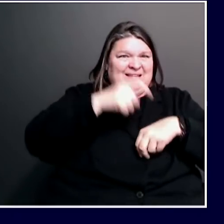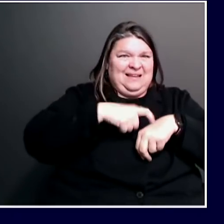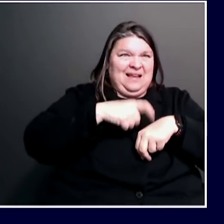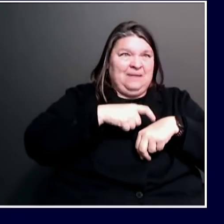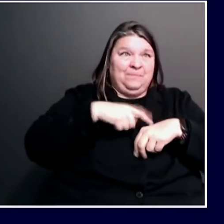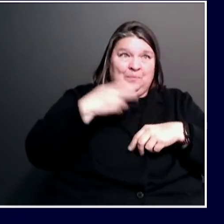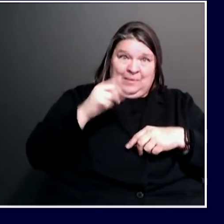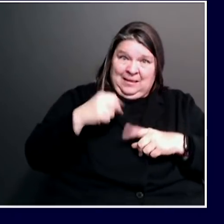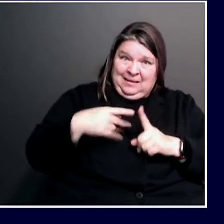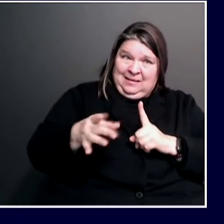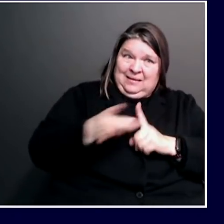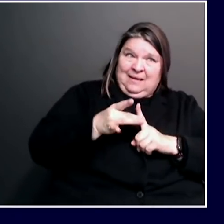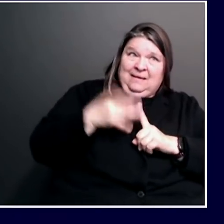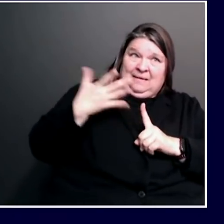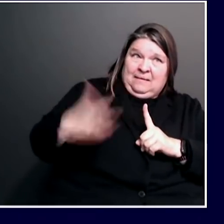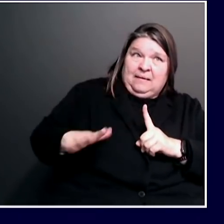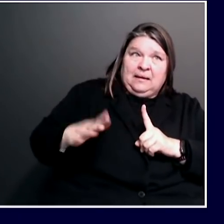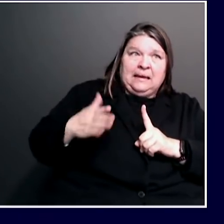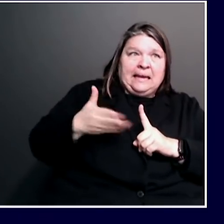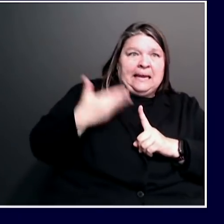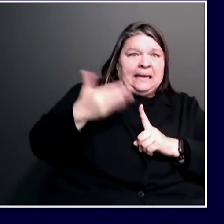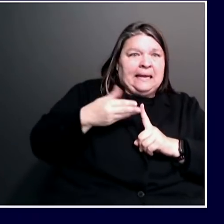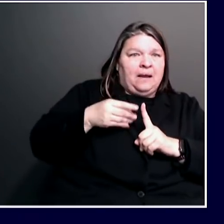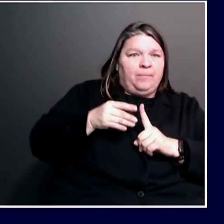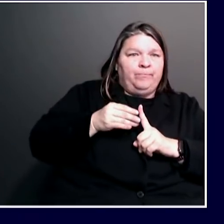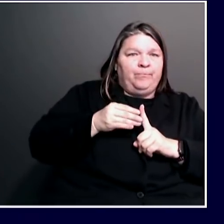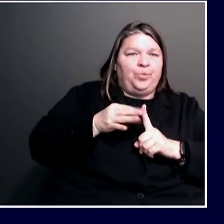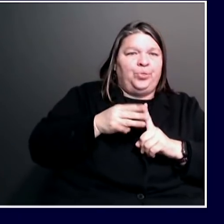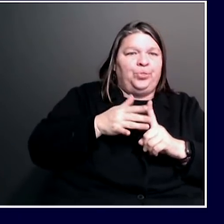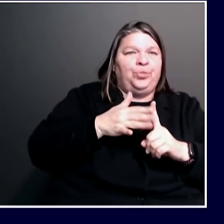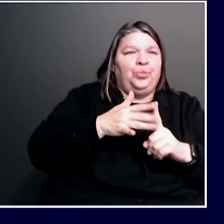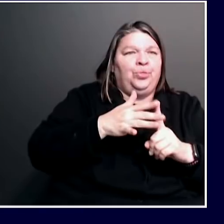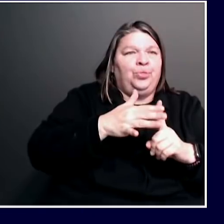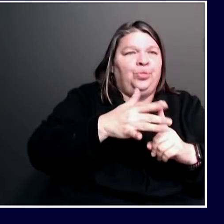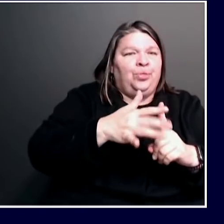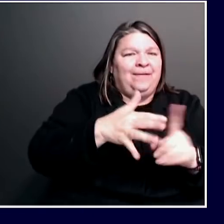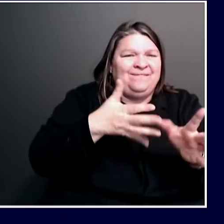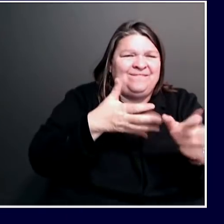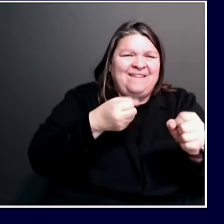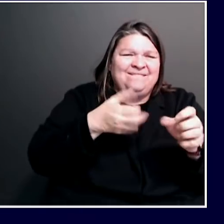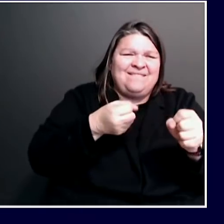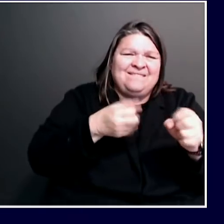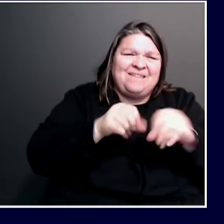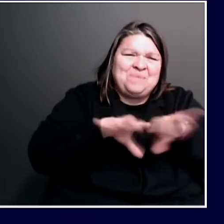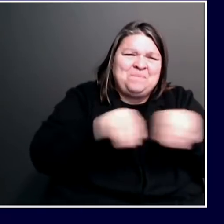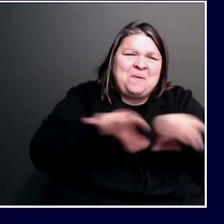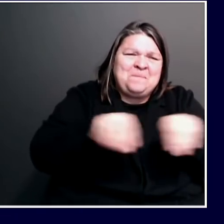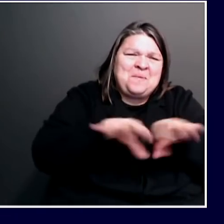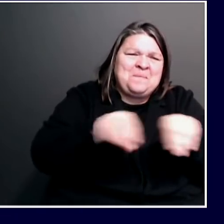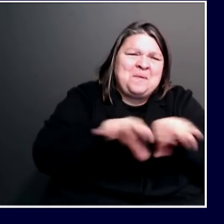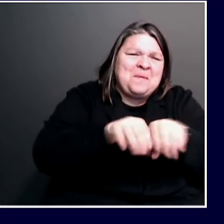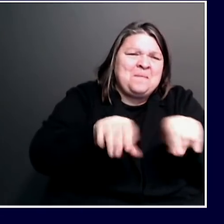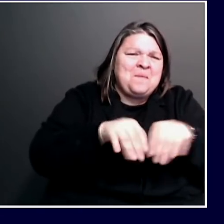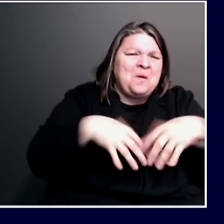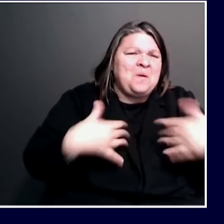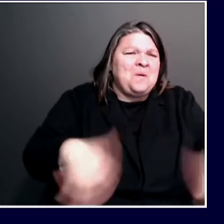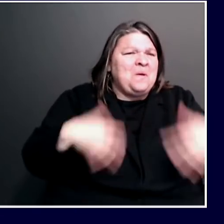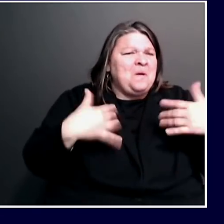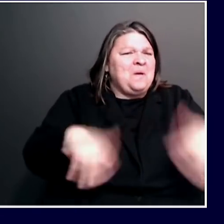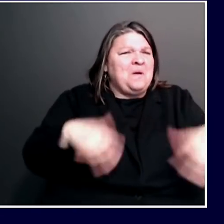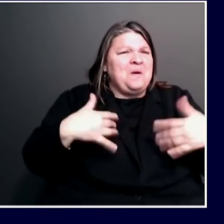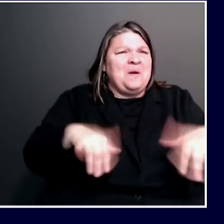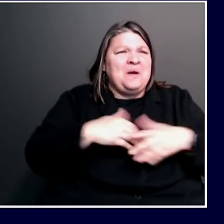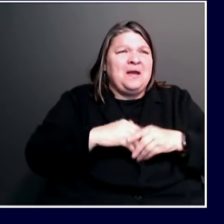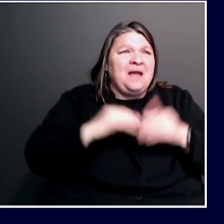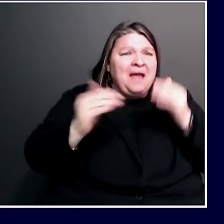that people start spreading it that much sooner, often before contact tracers might be able to reach them. And